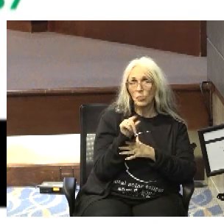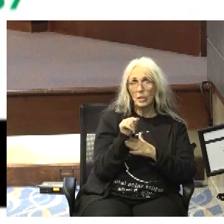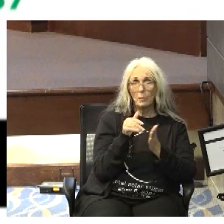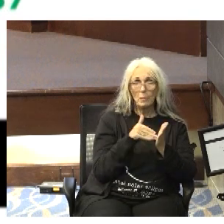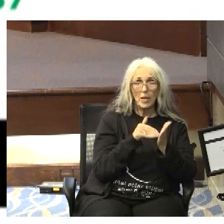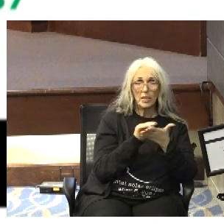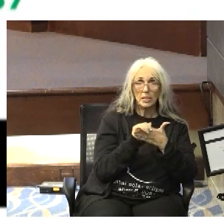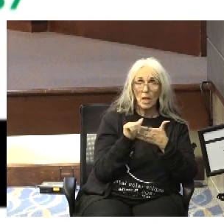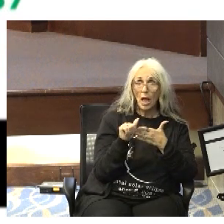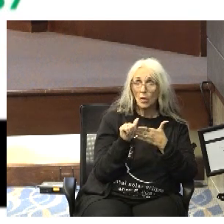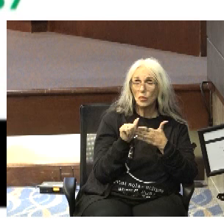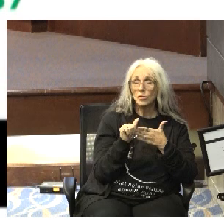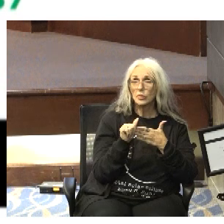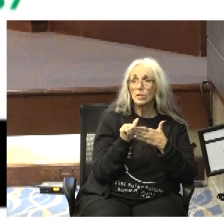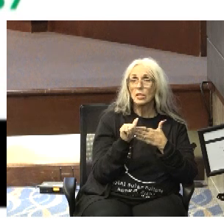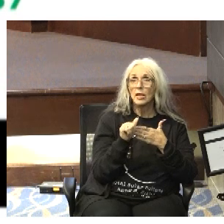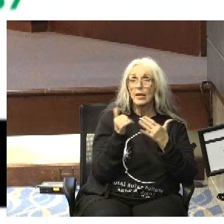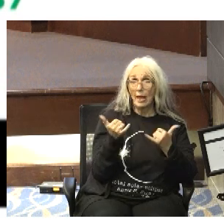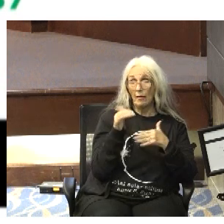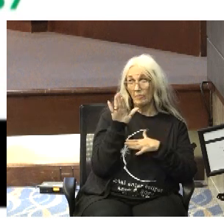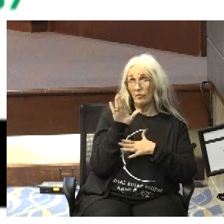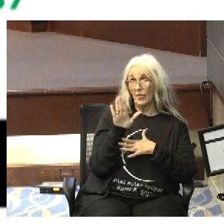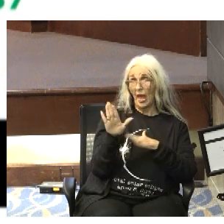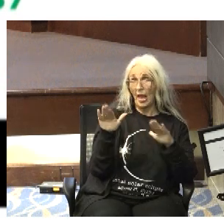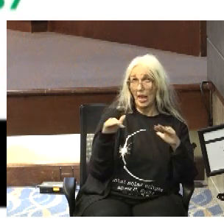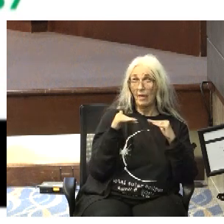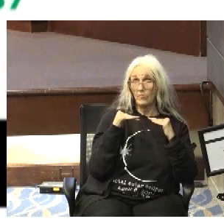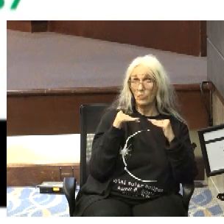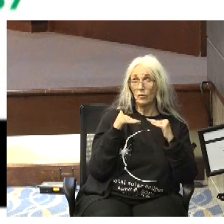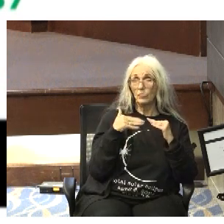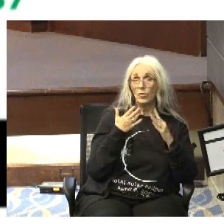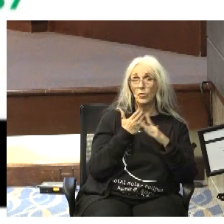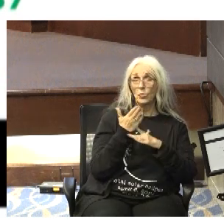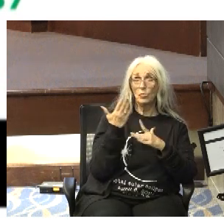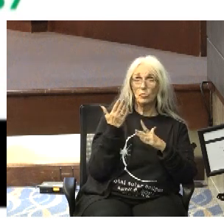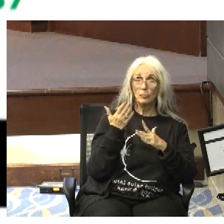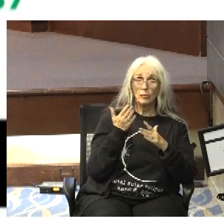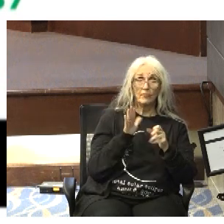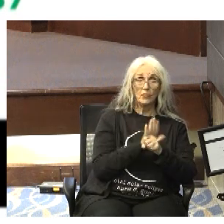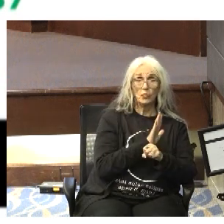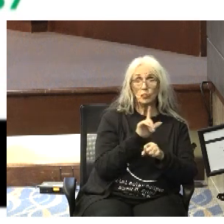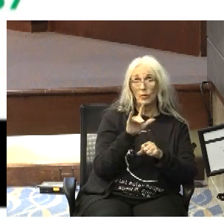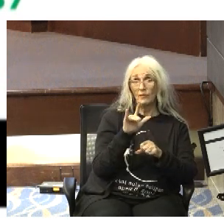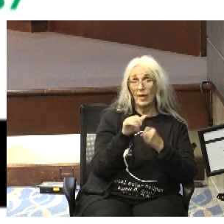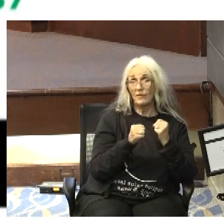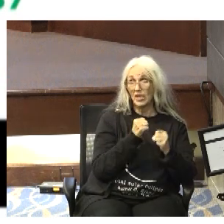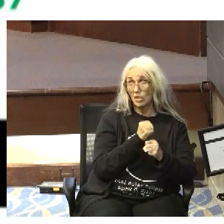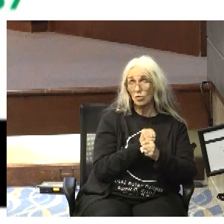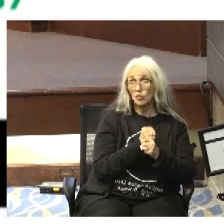the pro forma based on. Again, we kept that level across the whole 25-year period.